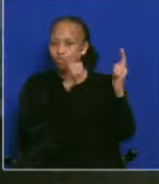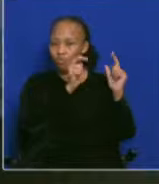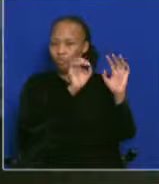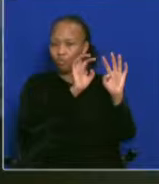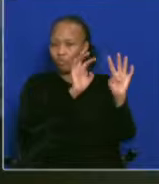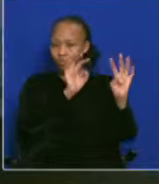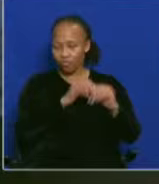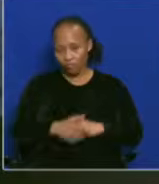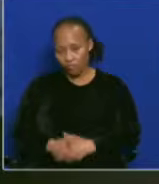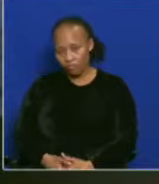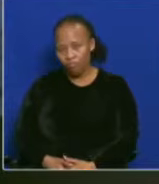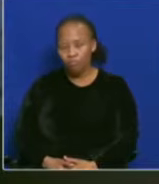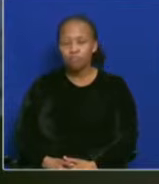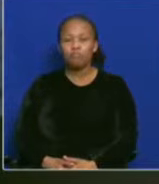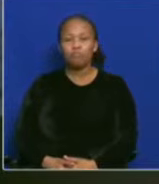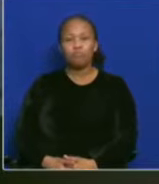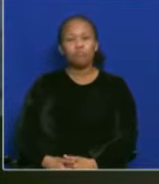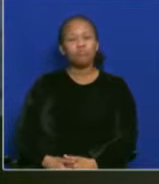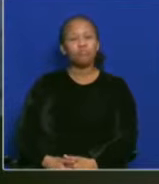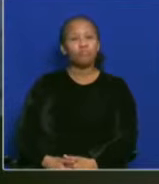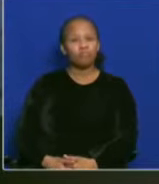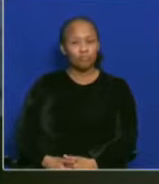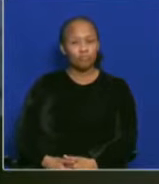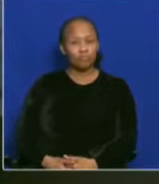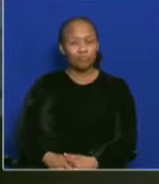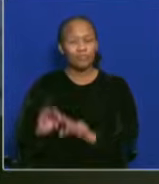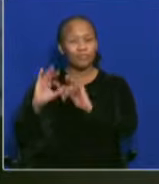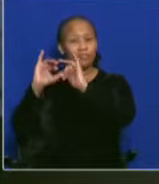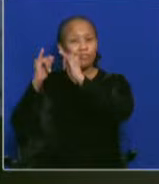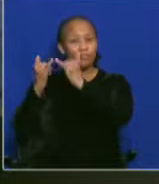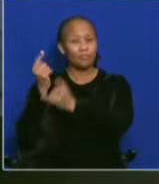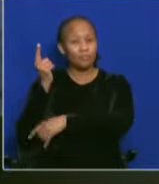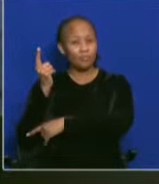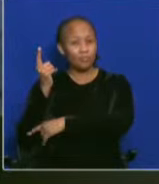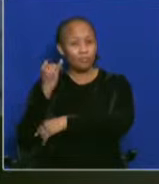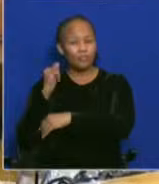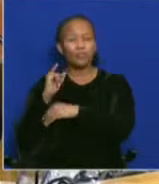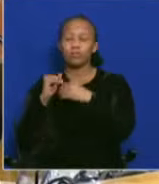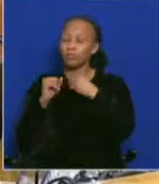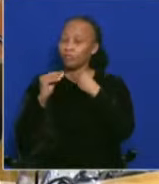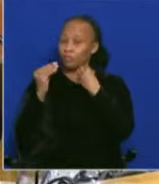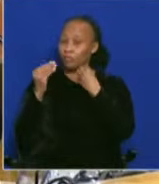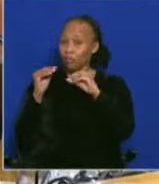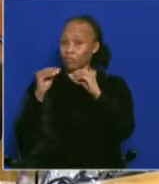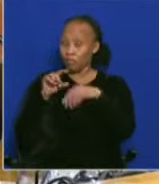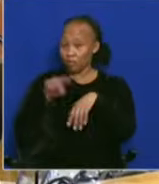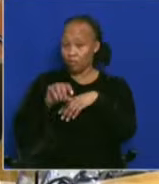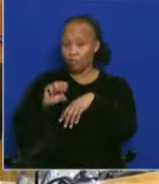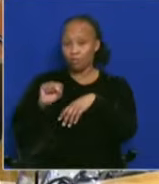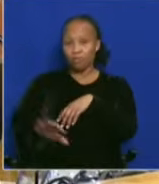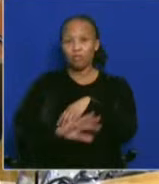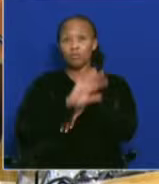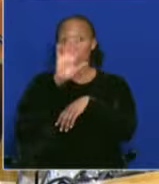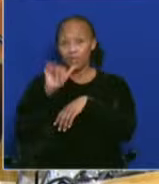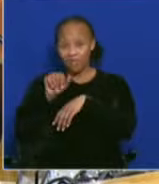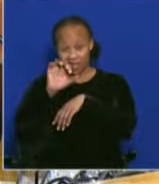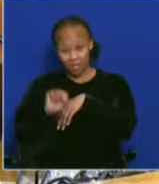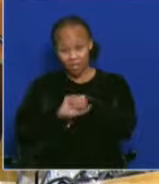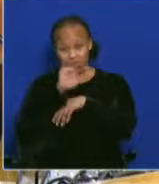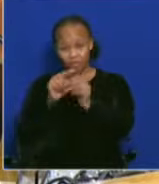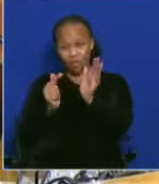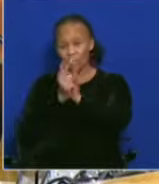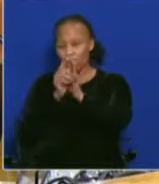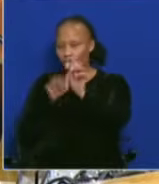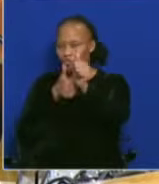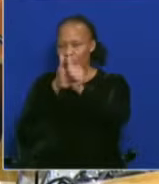Carney Links is a South African cigarette manufacturer duly incorporated in accordance with the laws of the Republic. Carney Links was established in